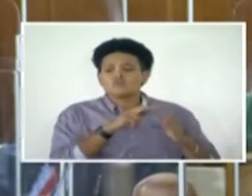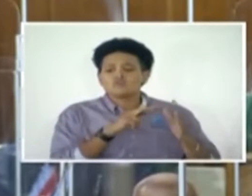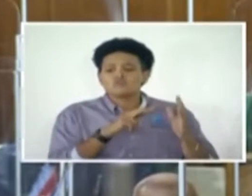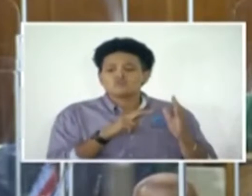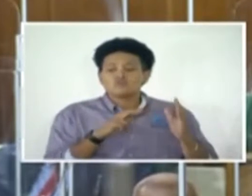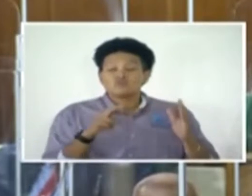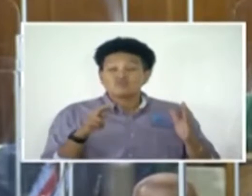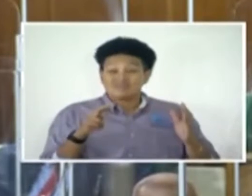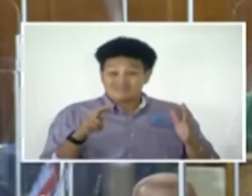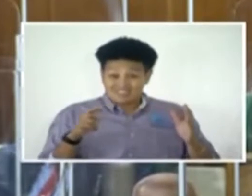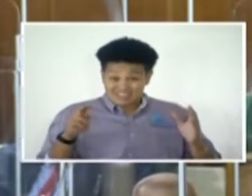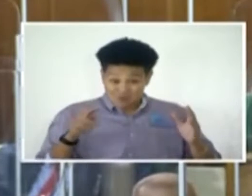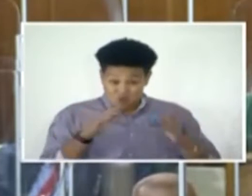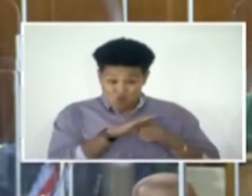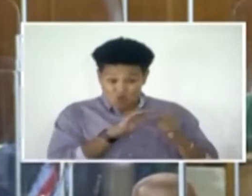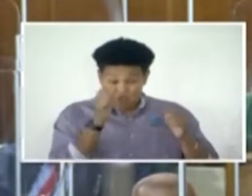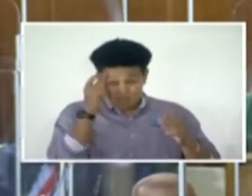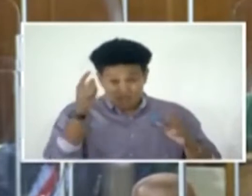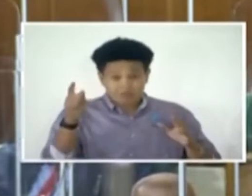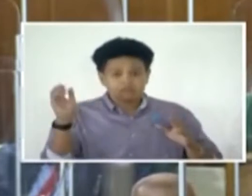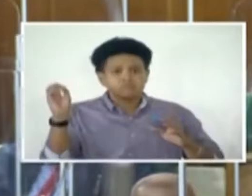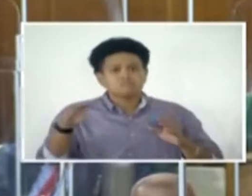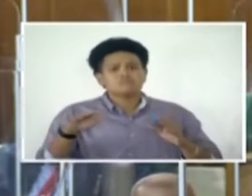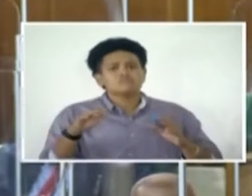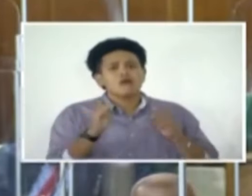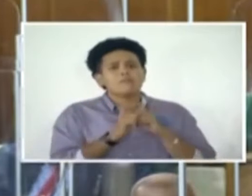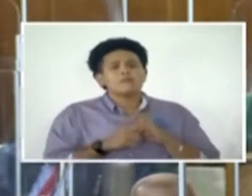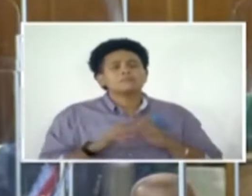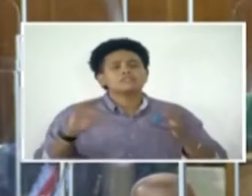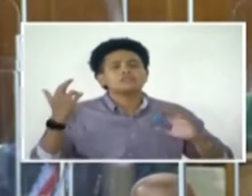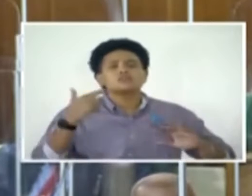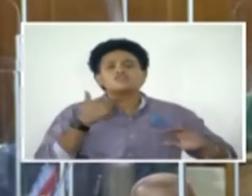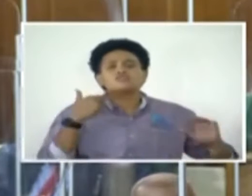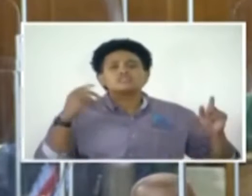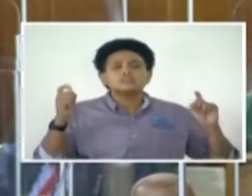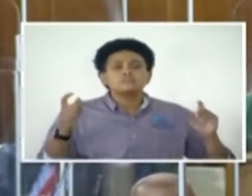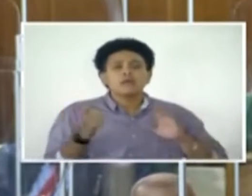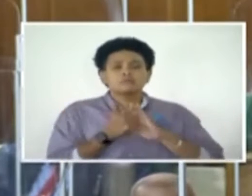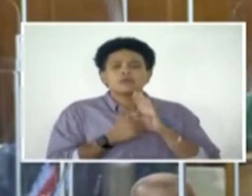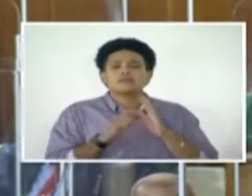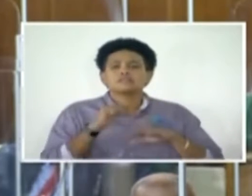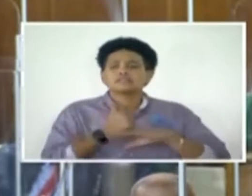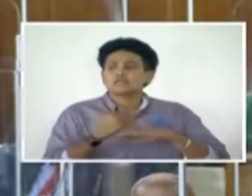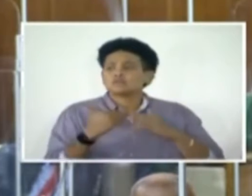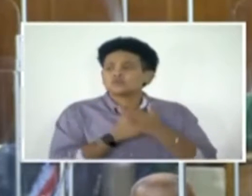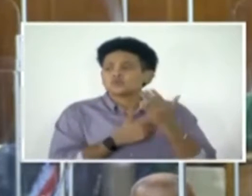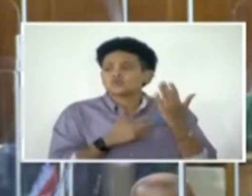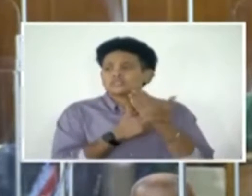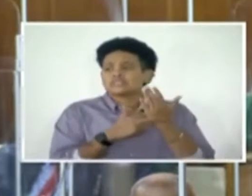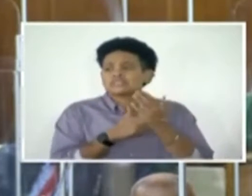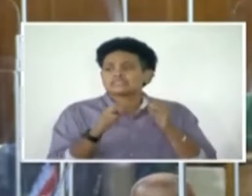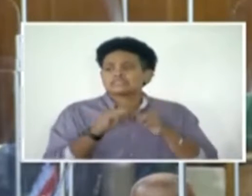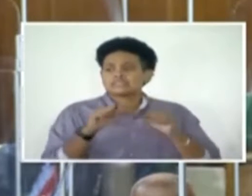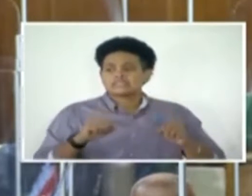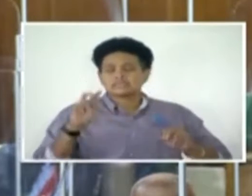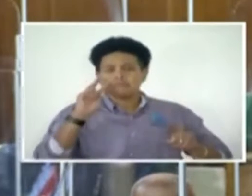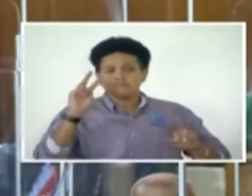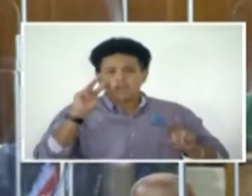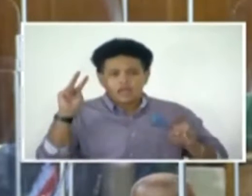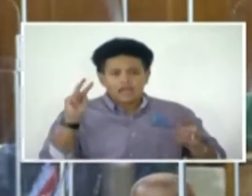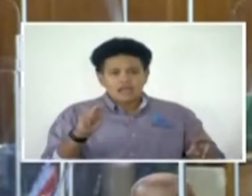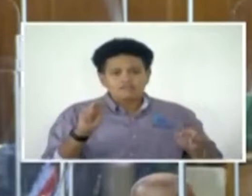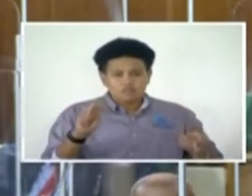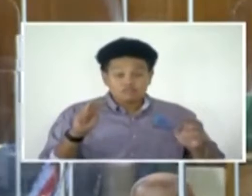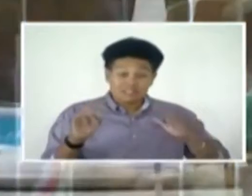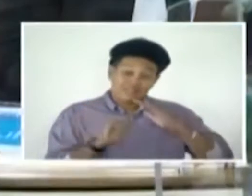Management Act. As promised, to implement the new ticketing system for enforcement of infection prevention